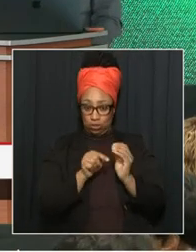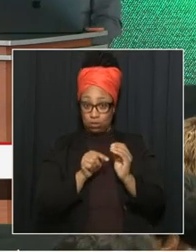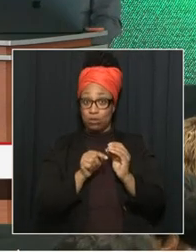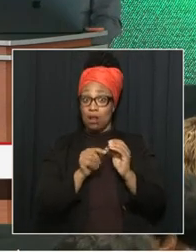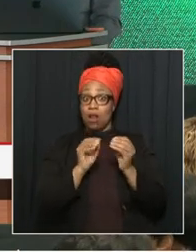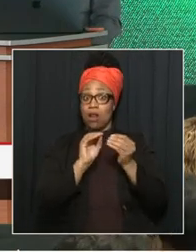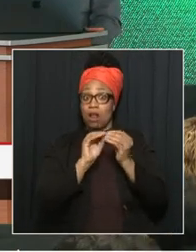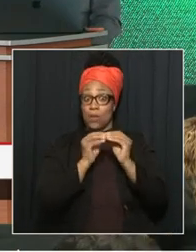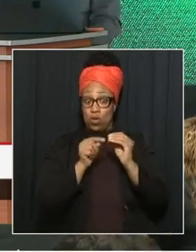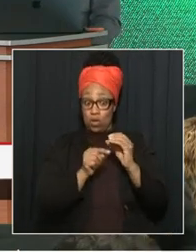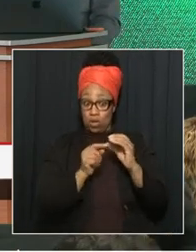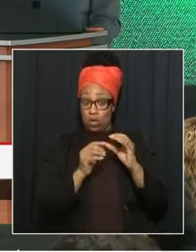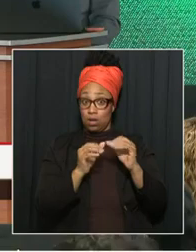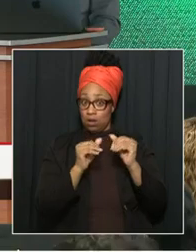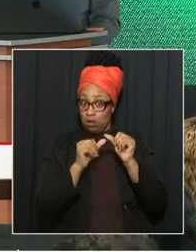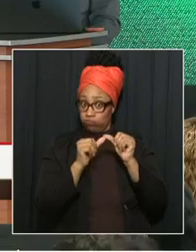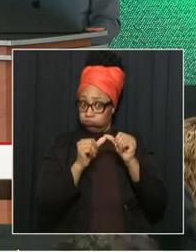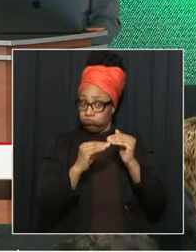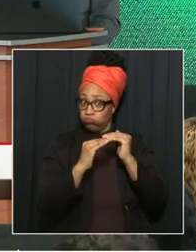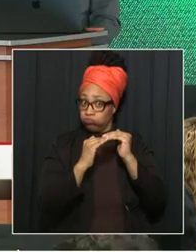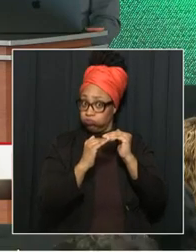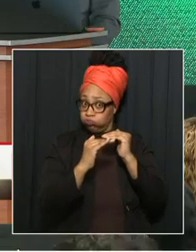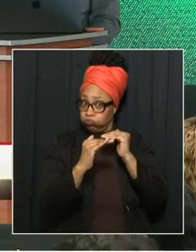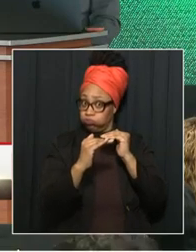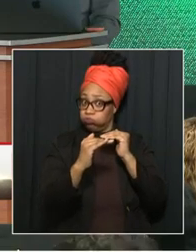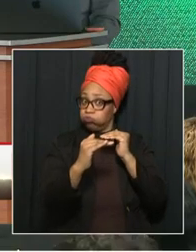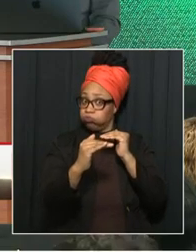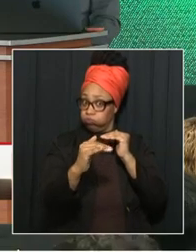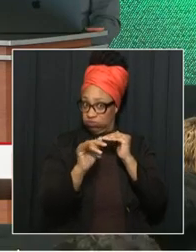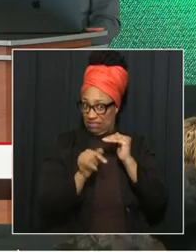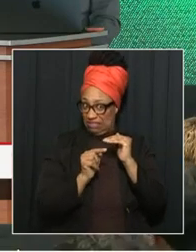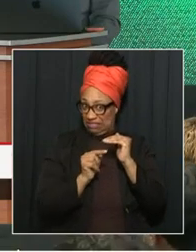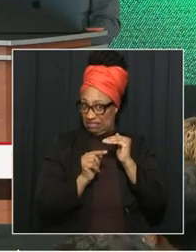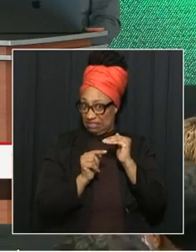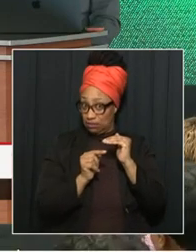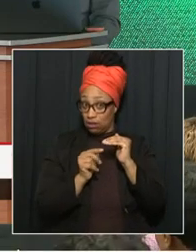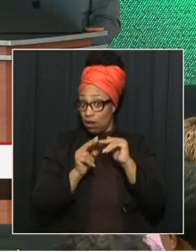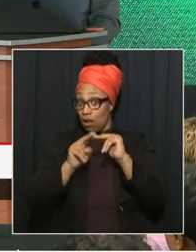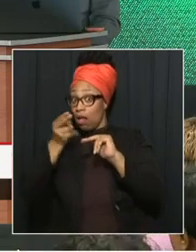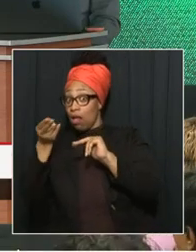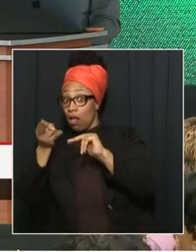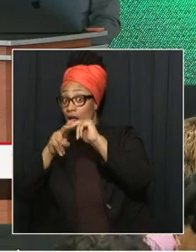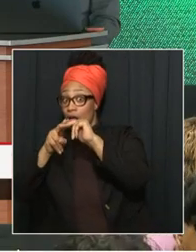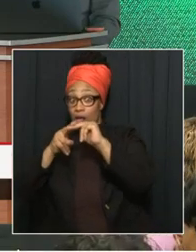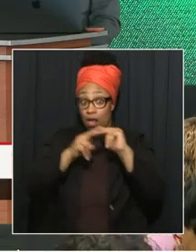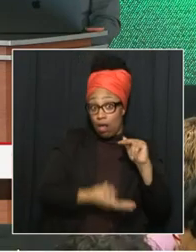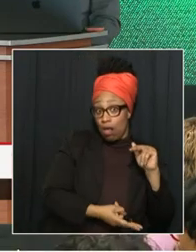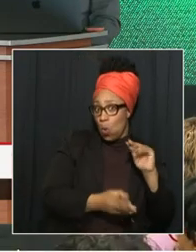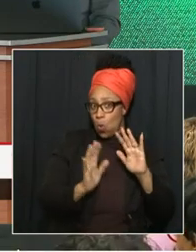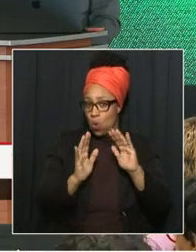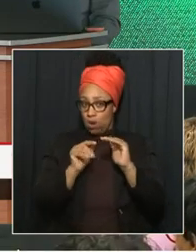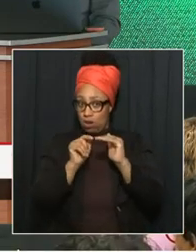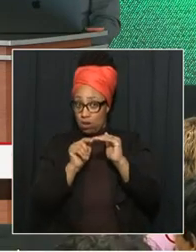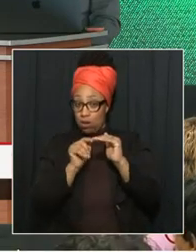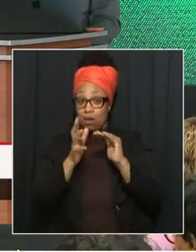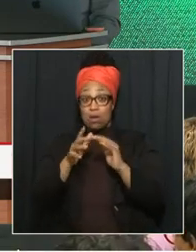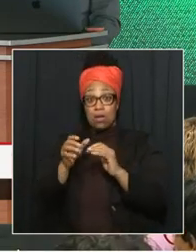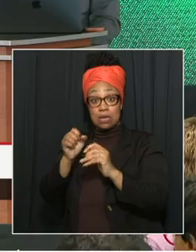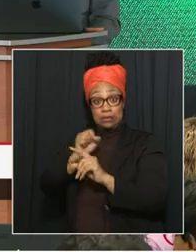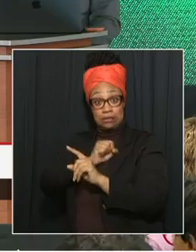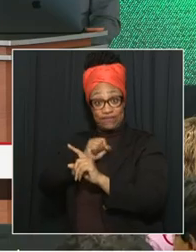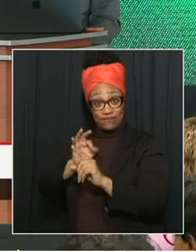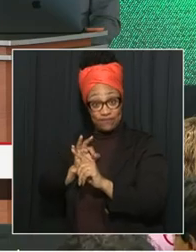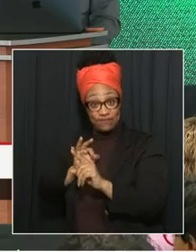that class that are in classrooms educating kids, and that's a priority that we have, and so we'll see education funding